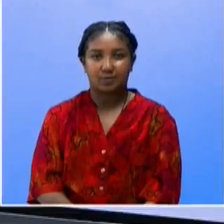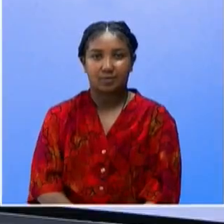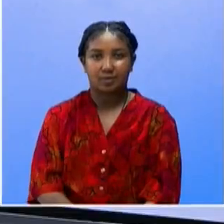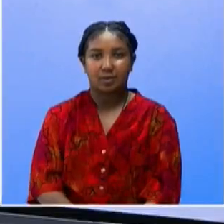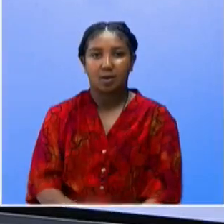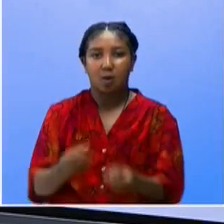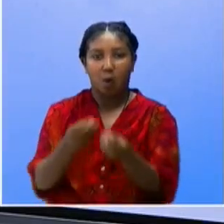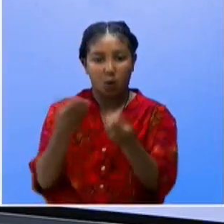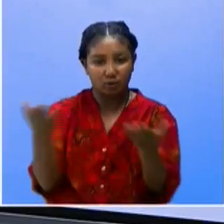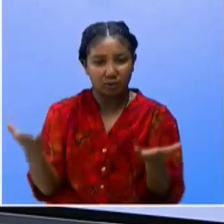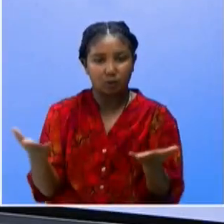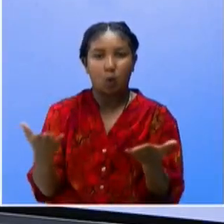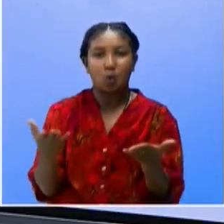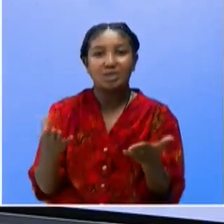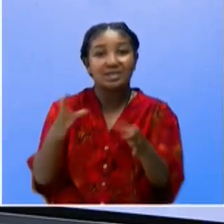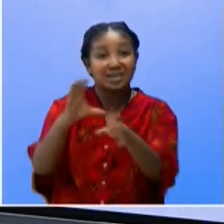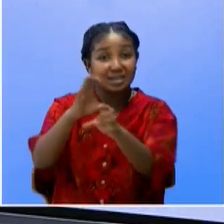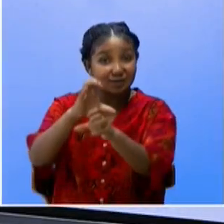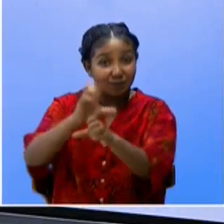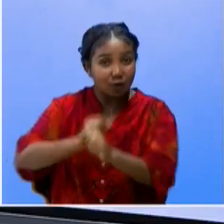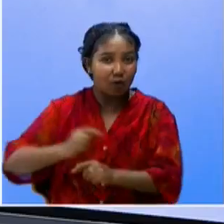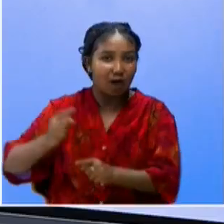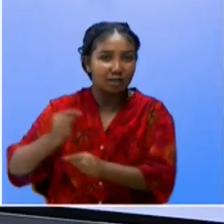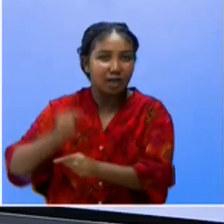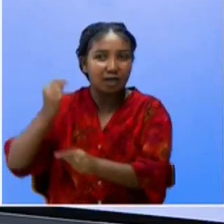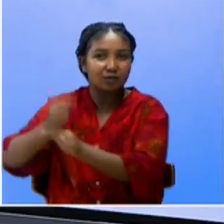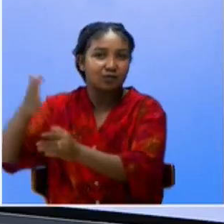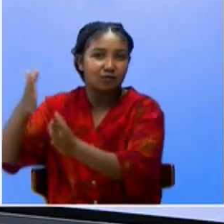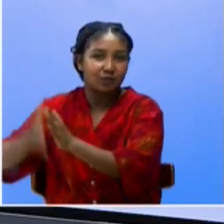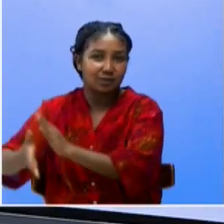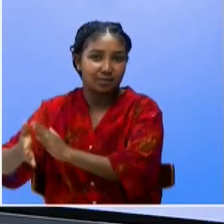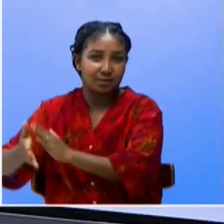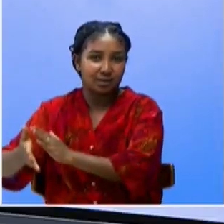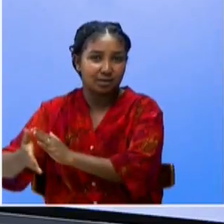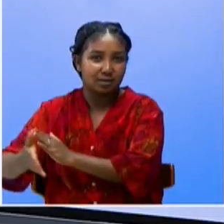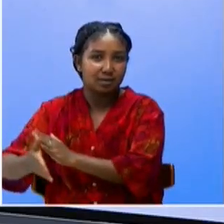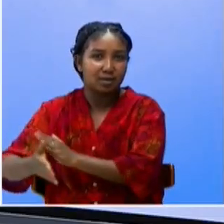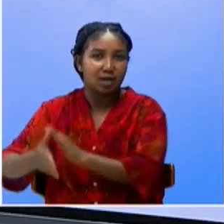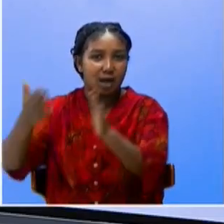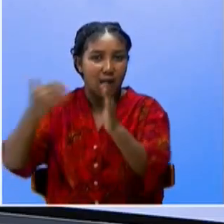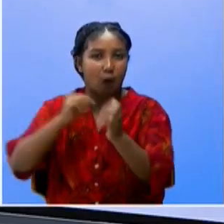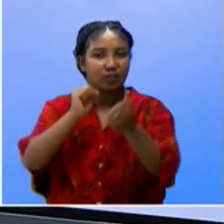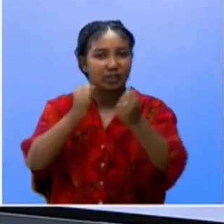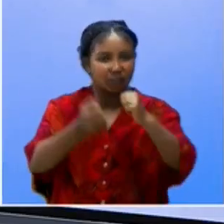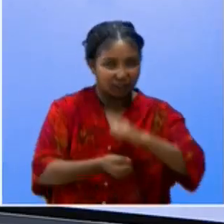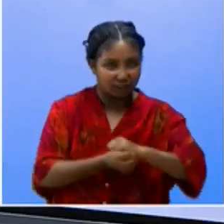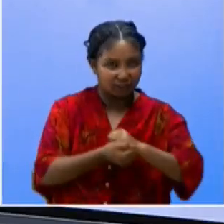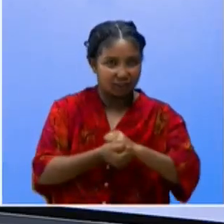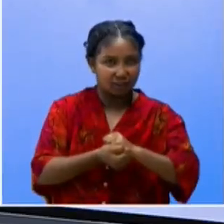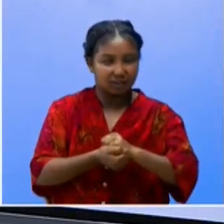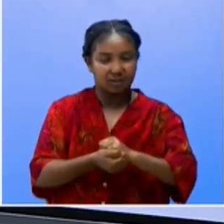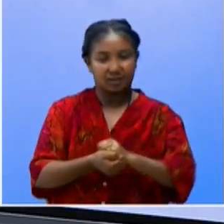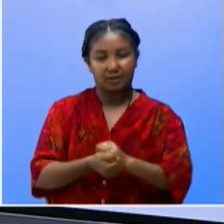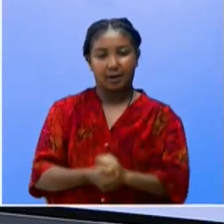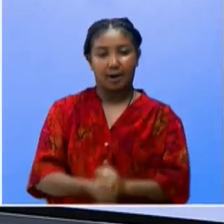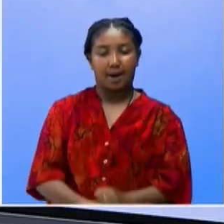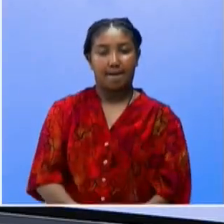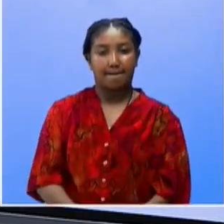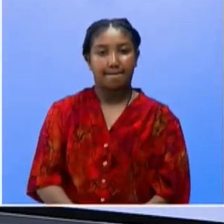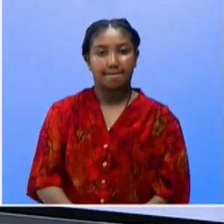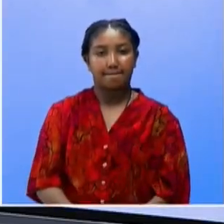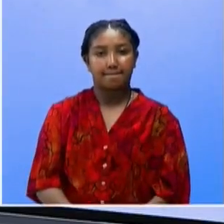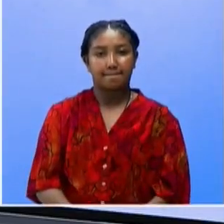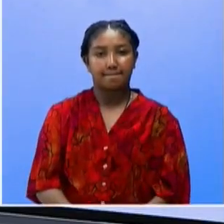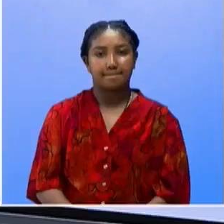or mean the receiver of the action. Now it is time to change into